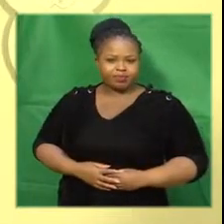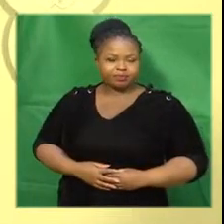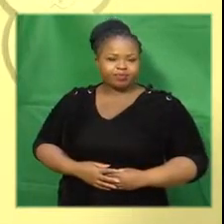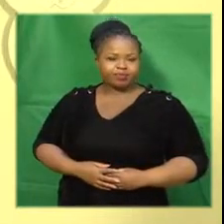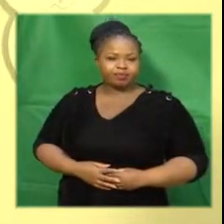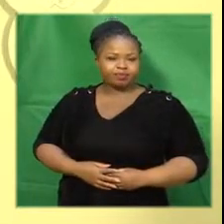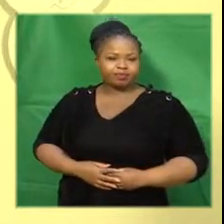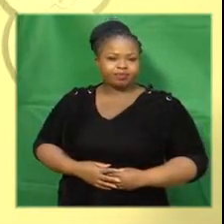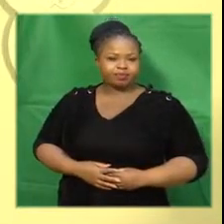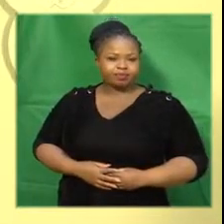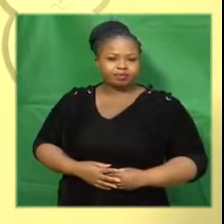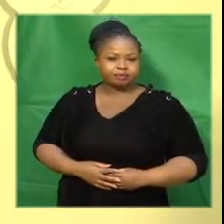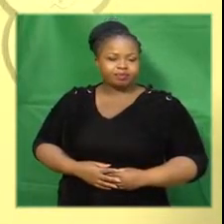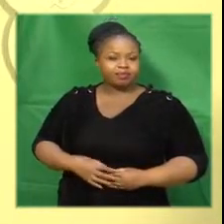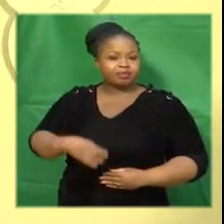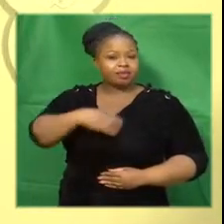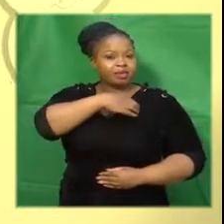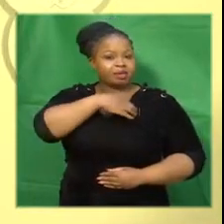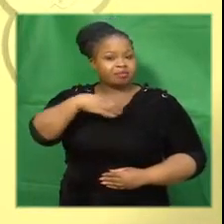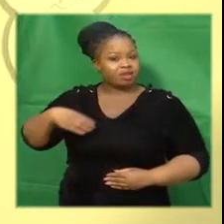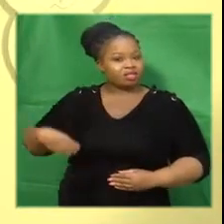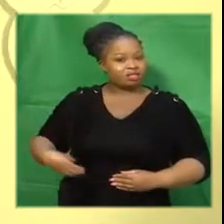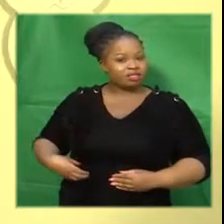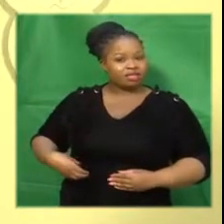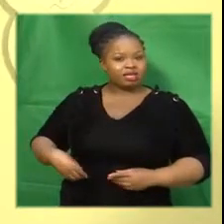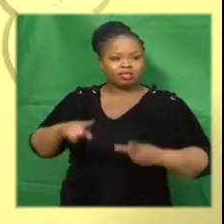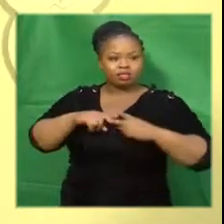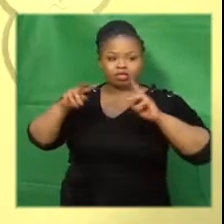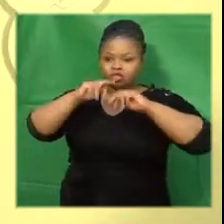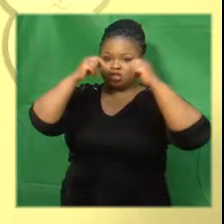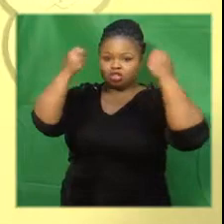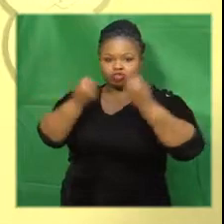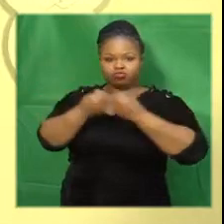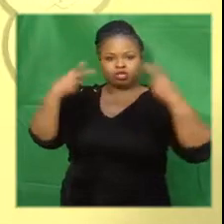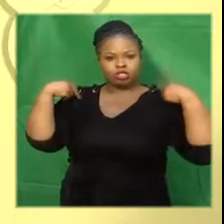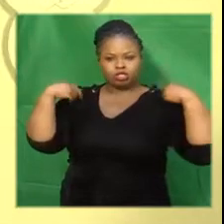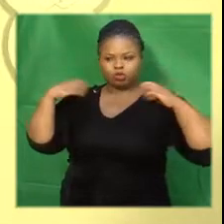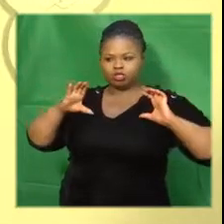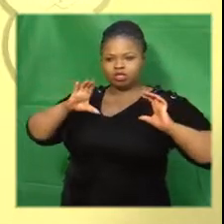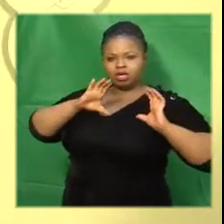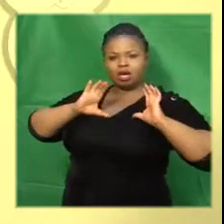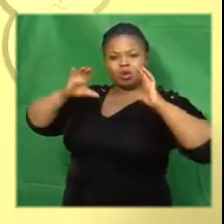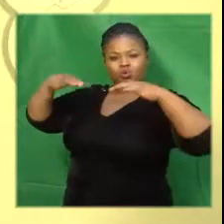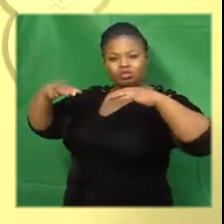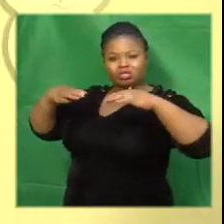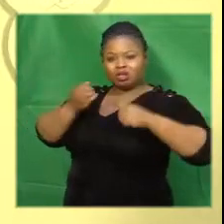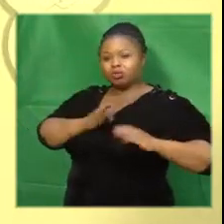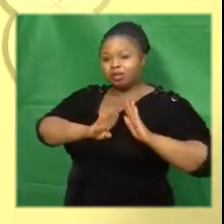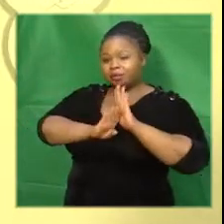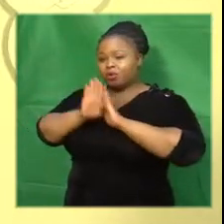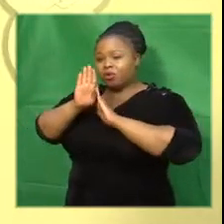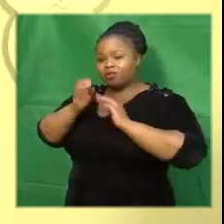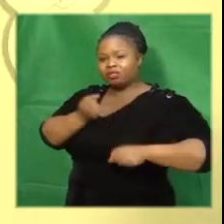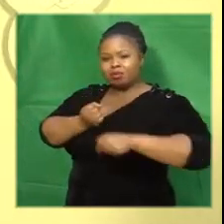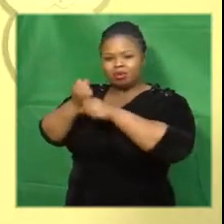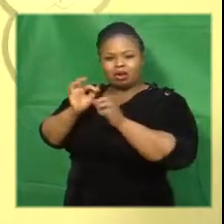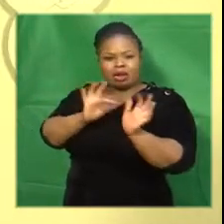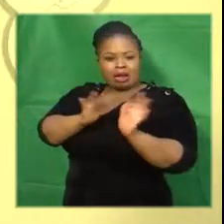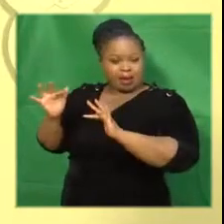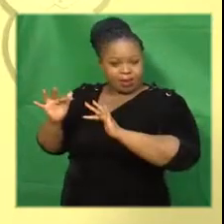and the National Security Council in the strategic management of the country's